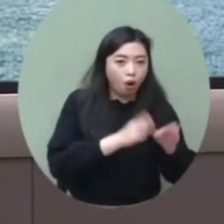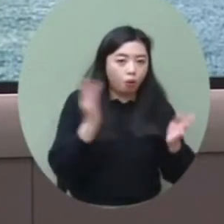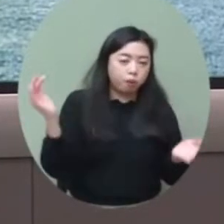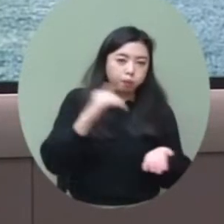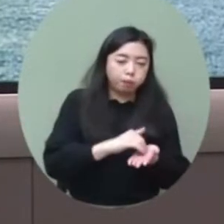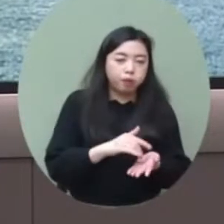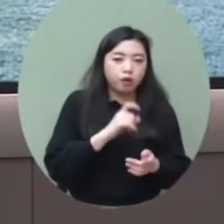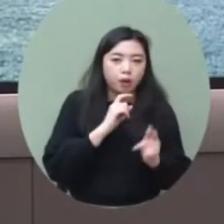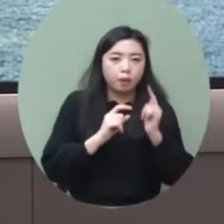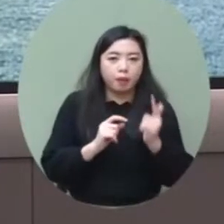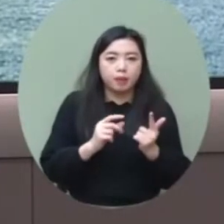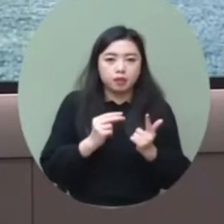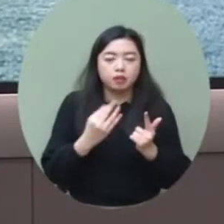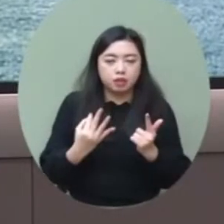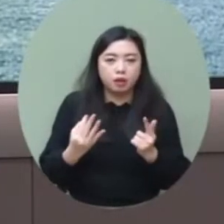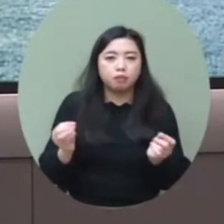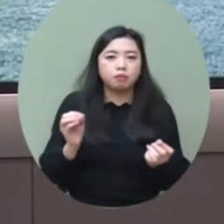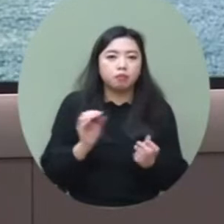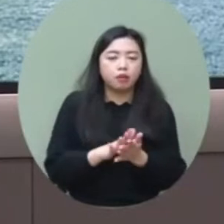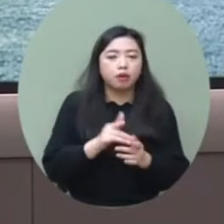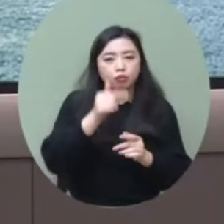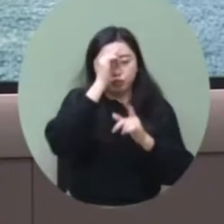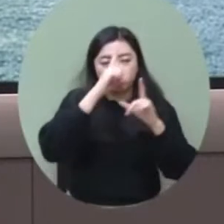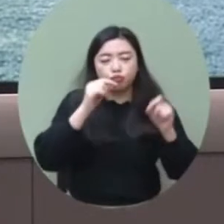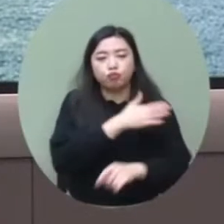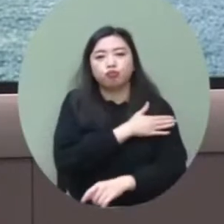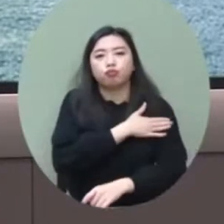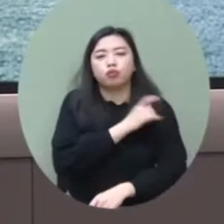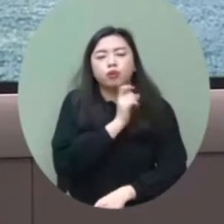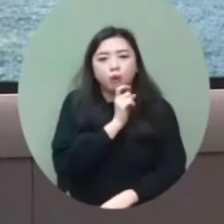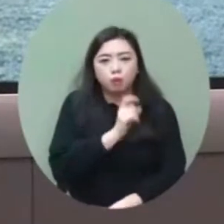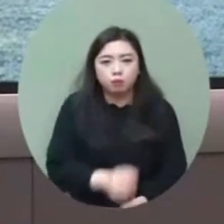today, 873 colleagues were infected.